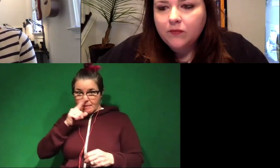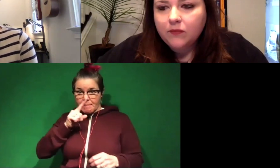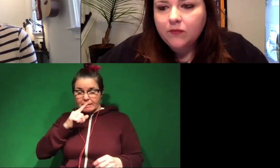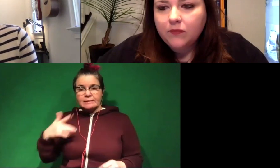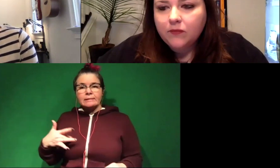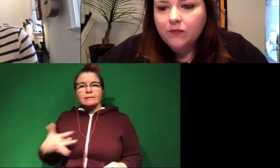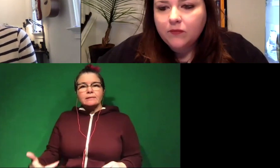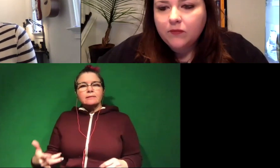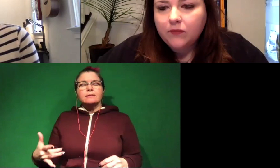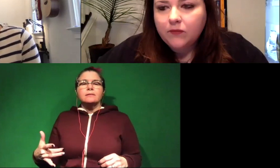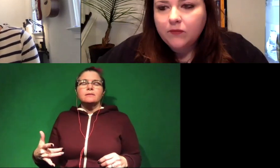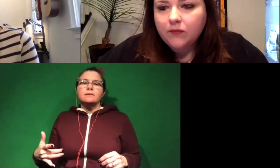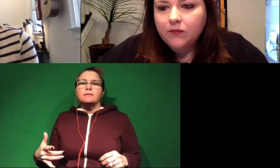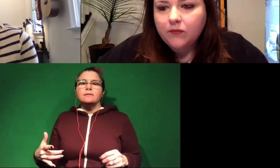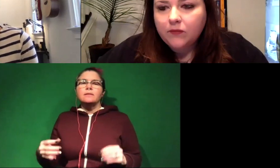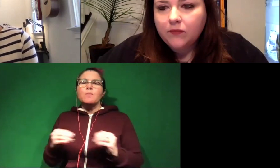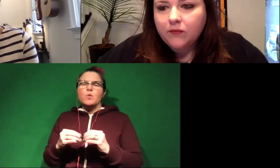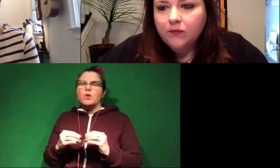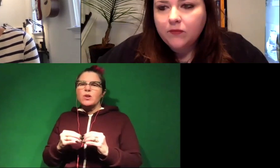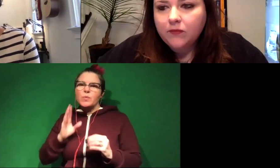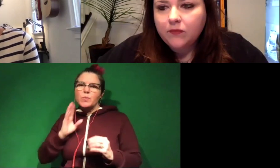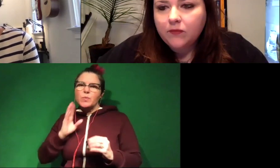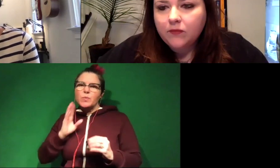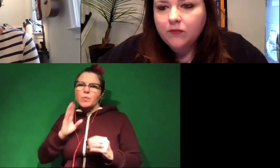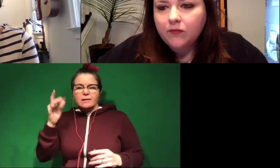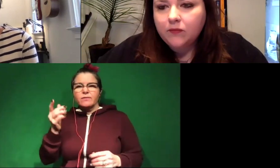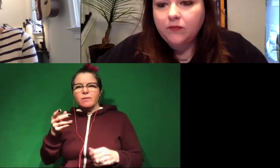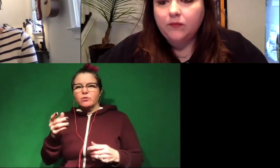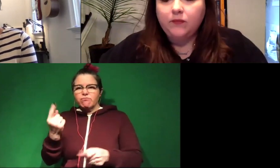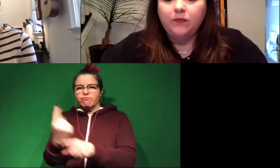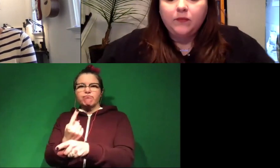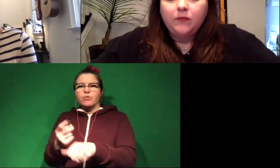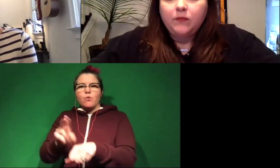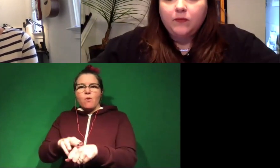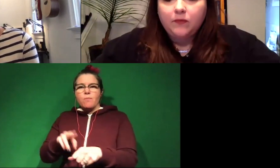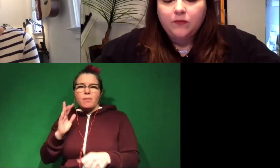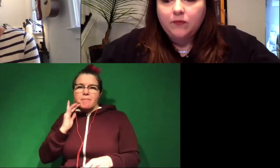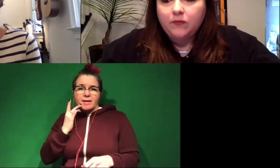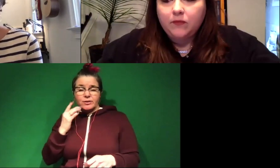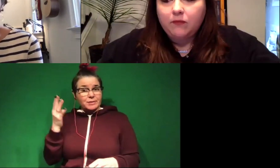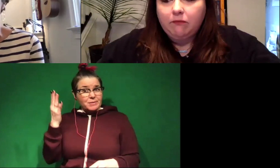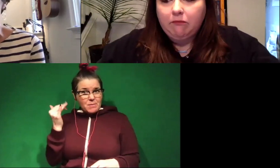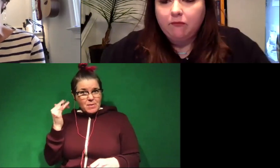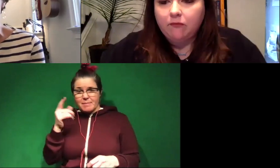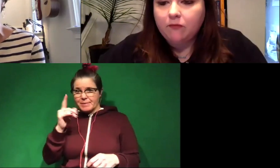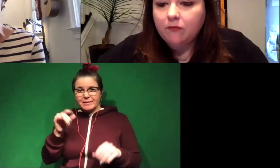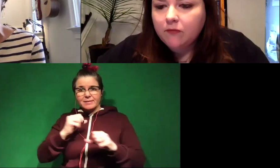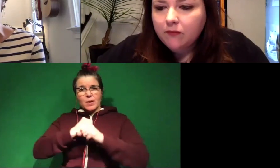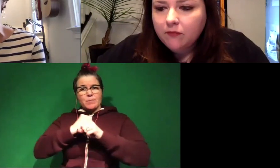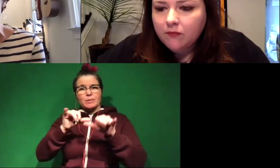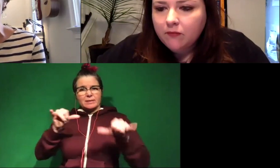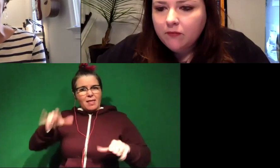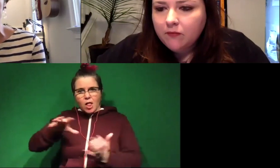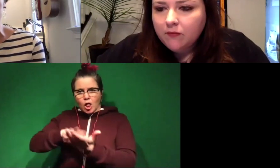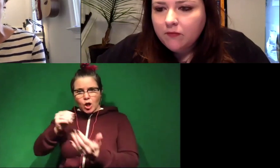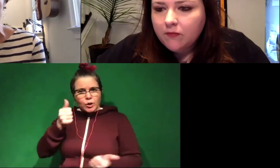more likely to get sick even from just normal bacteria. And we think that's because their immune systems haven't had time to learn which ones